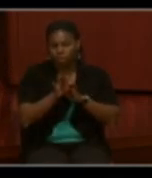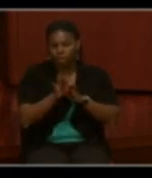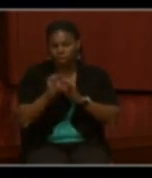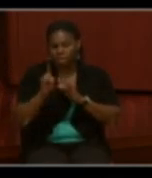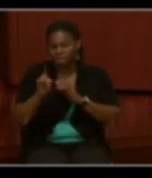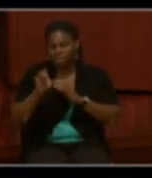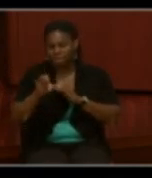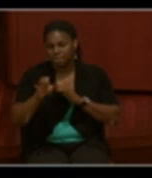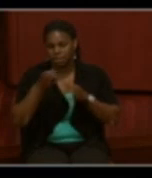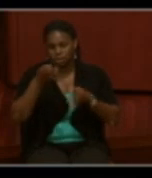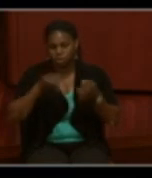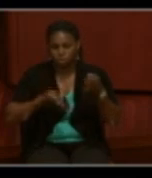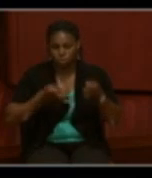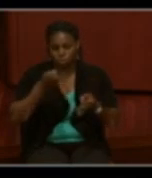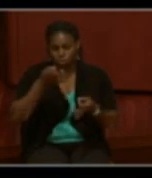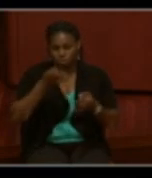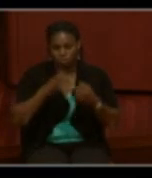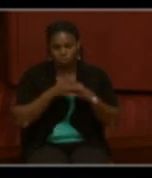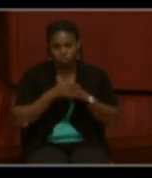D.C.'s district court.